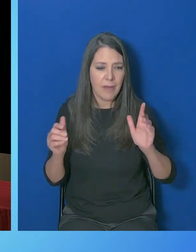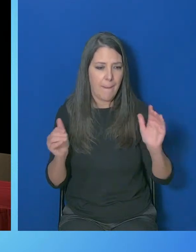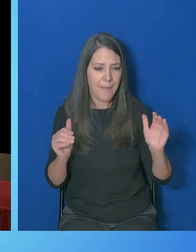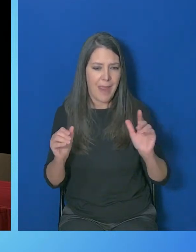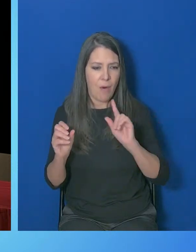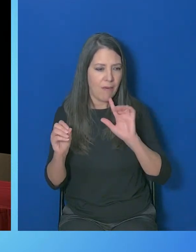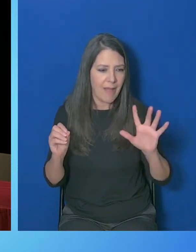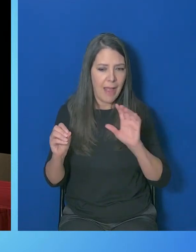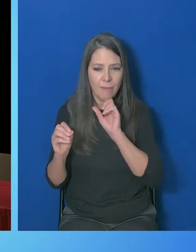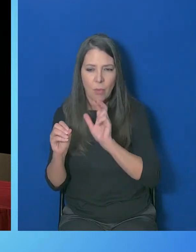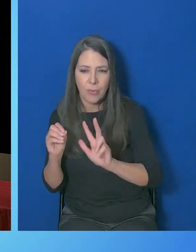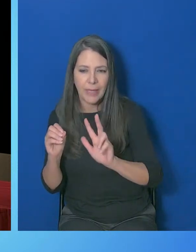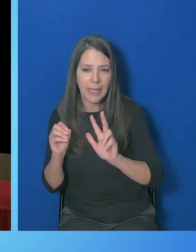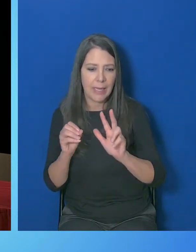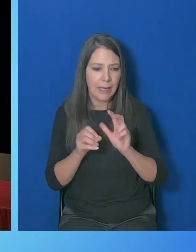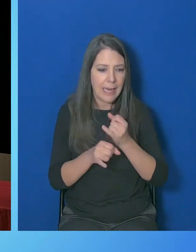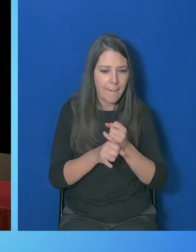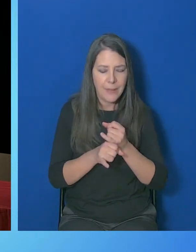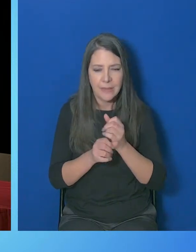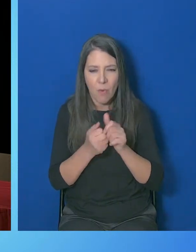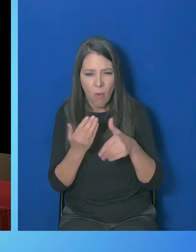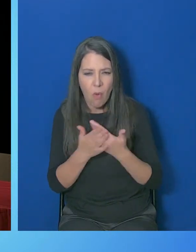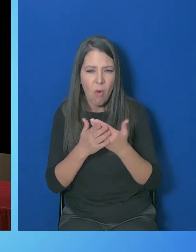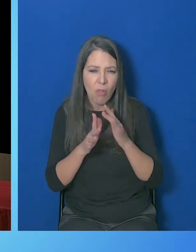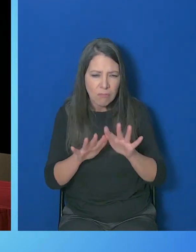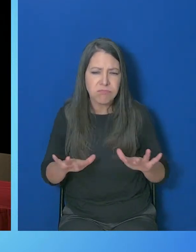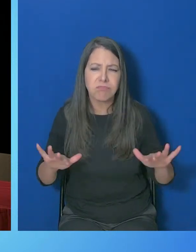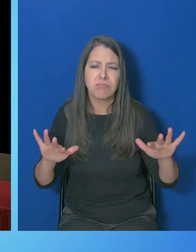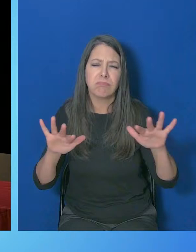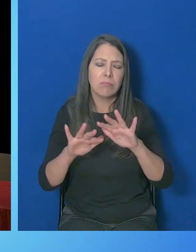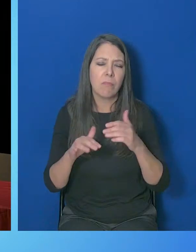aware of and have a better sense of